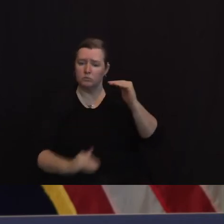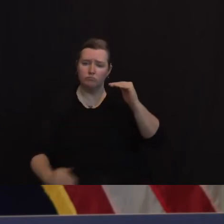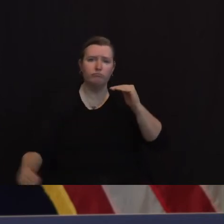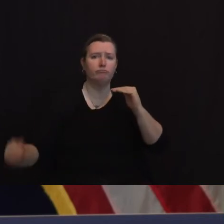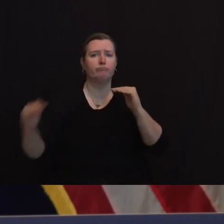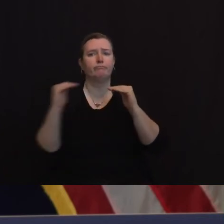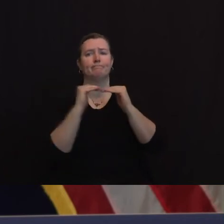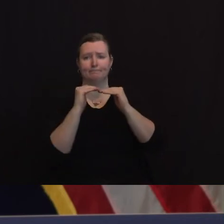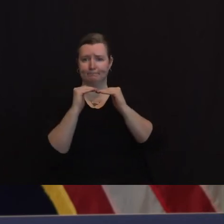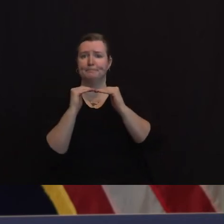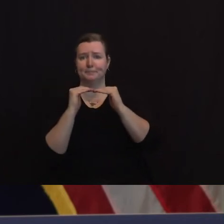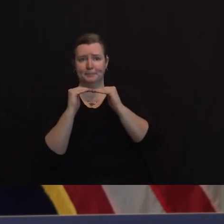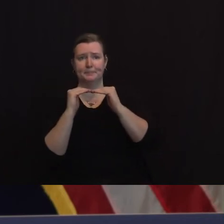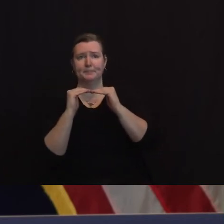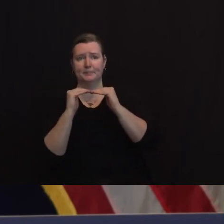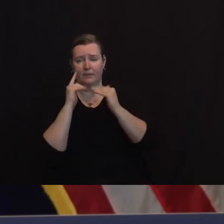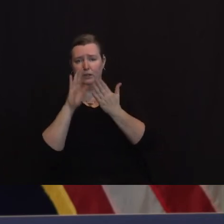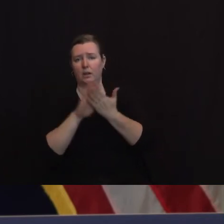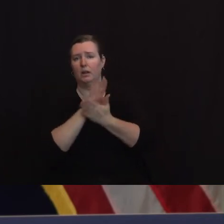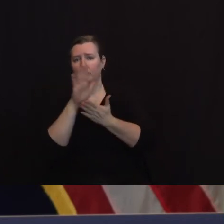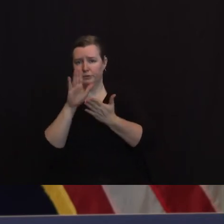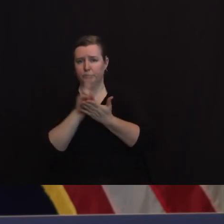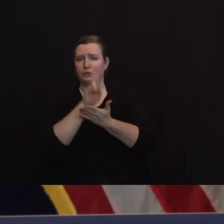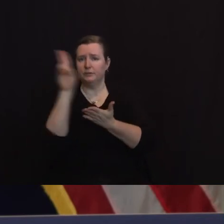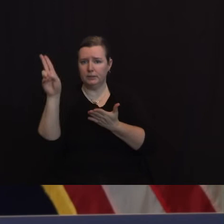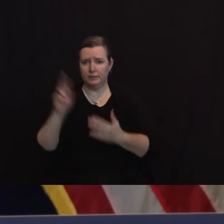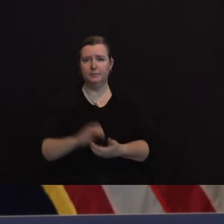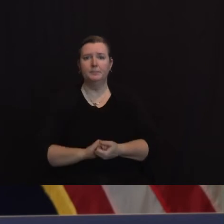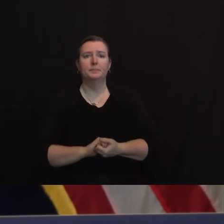equipped with the supports needed to succeed and